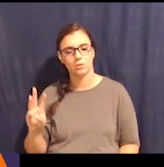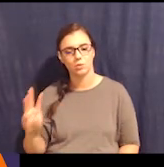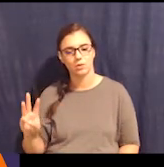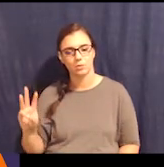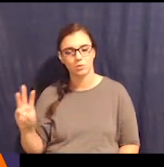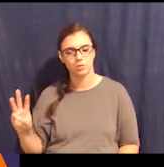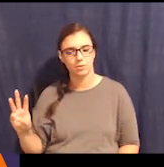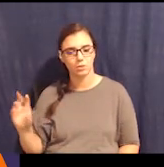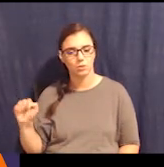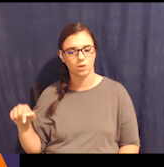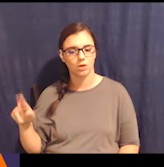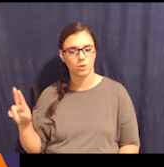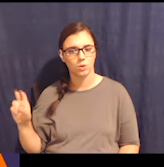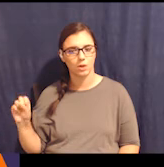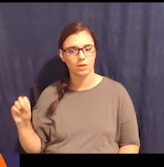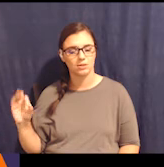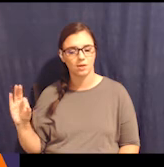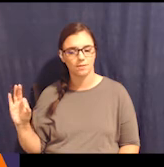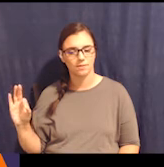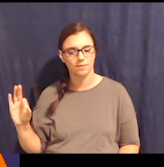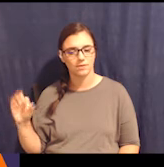www.usf.edu.